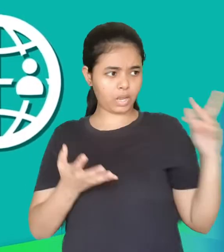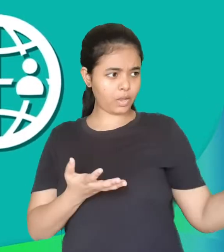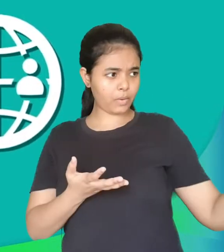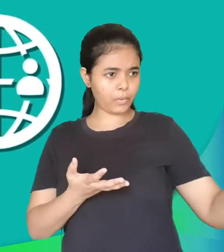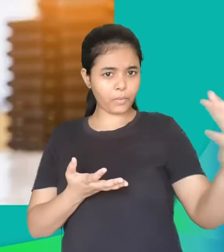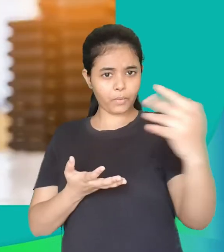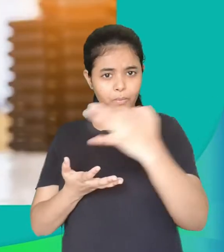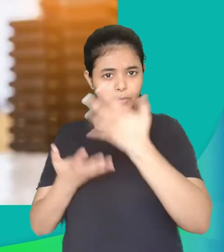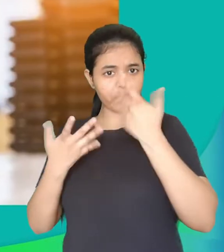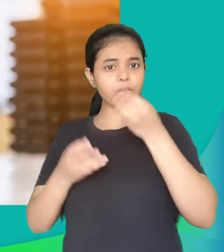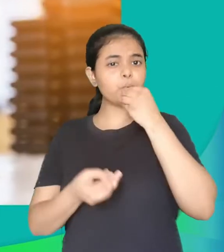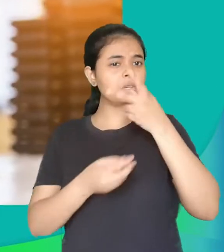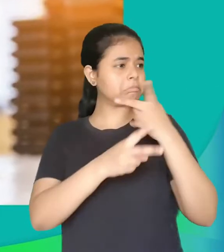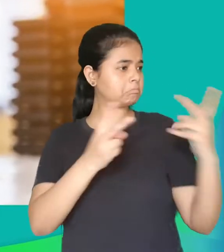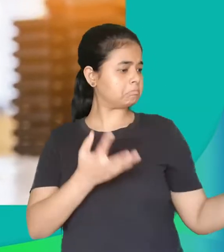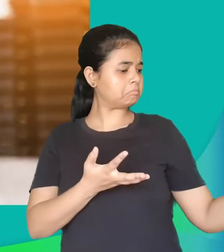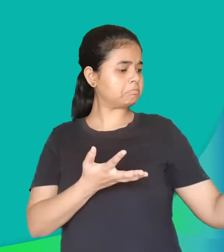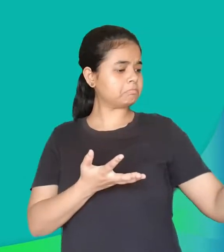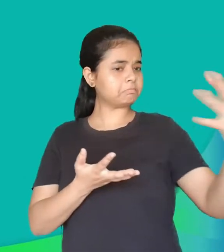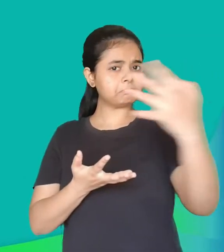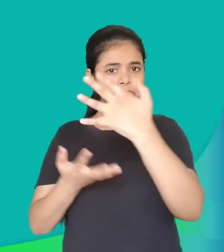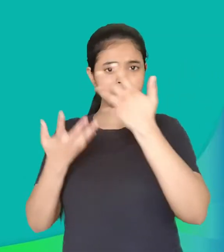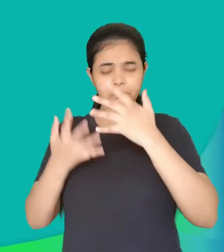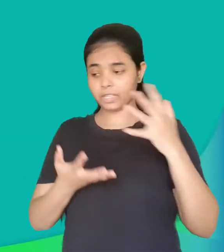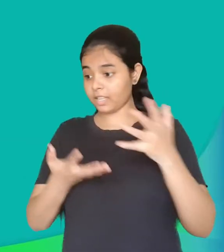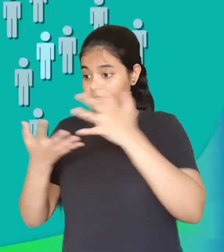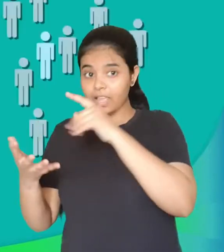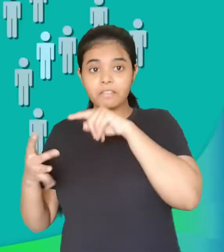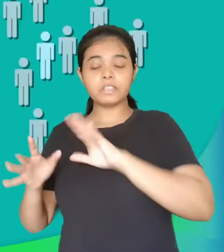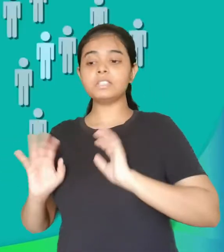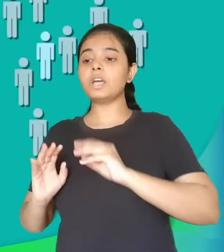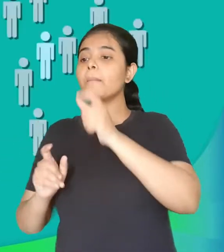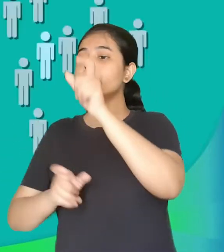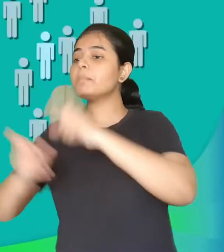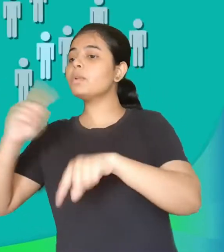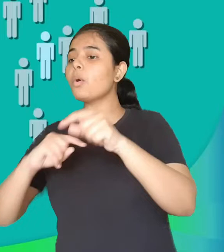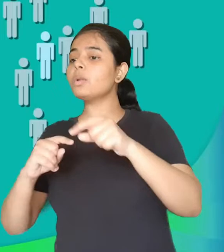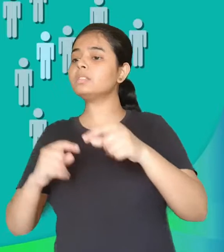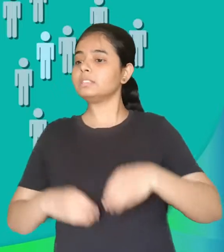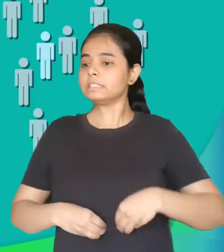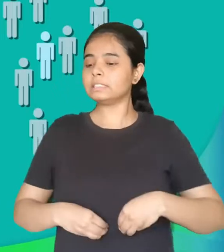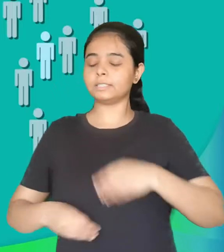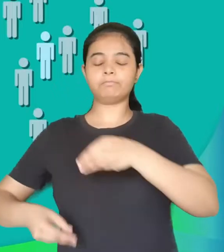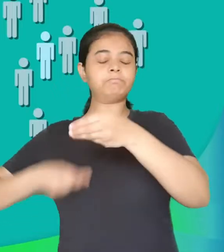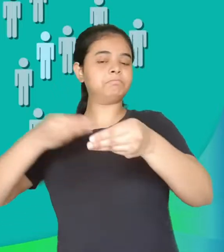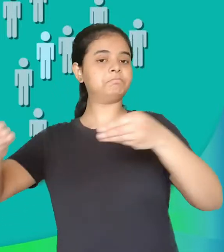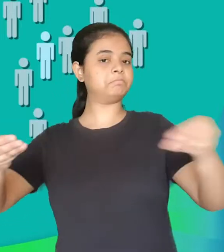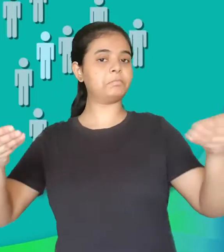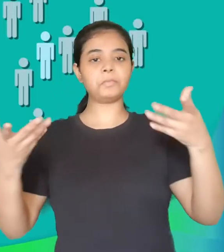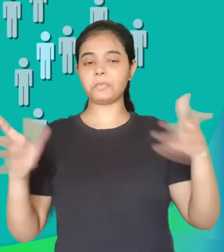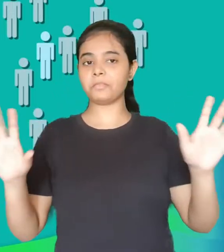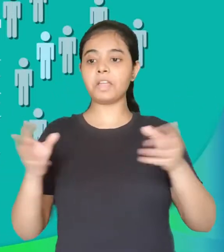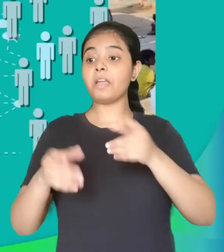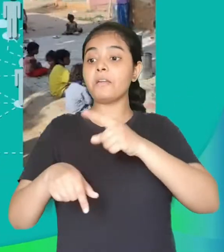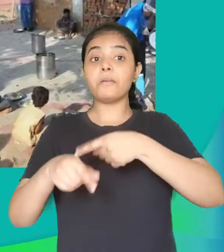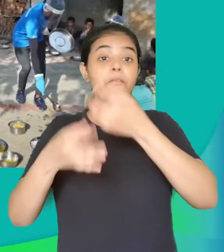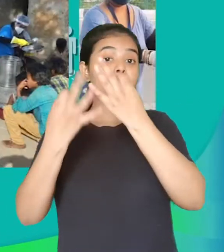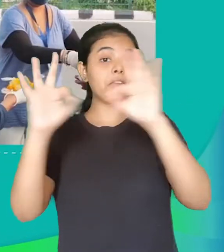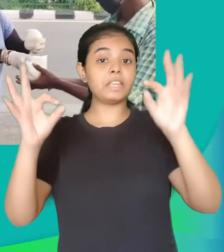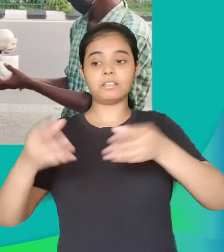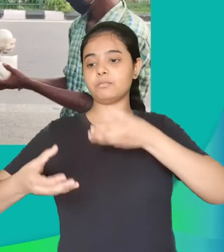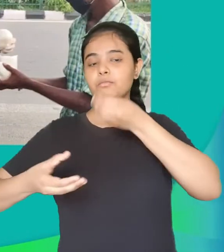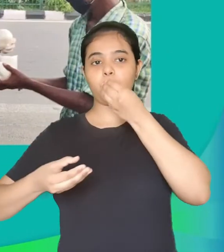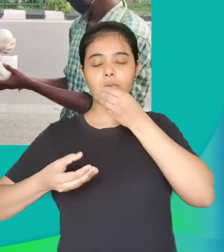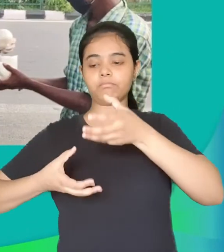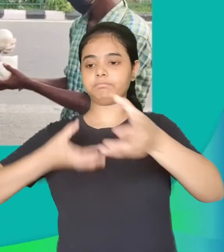organization that collects surplus food from food donor and distributes directly to any person free of cost without